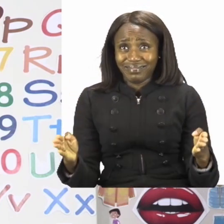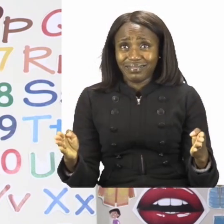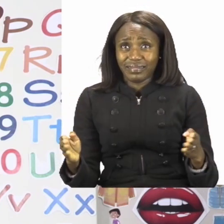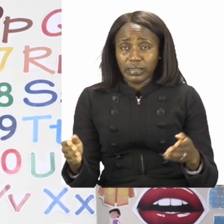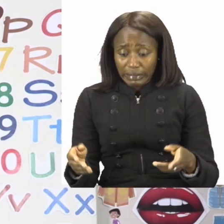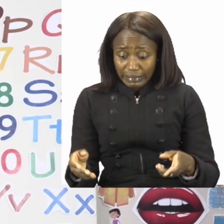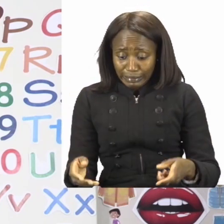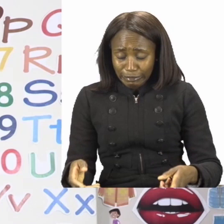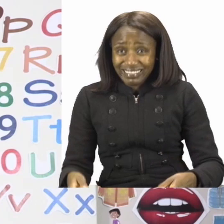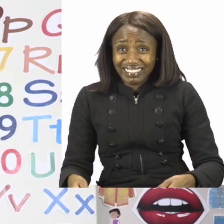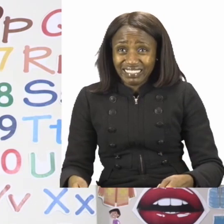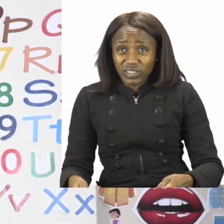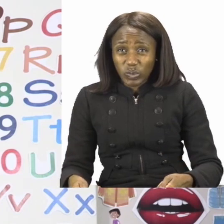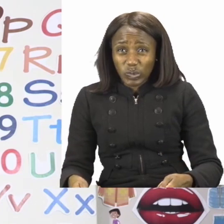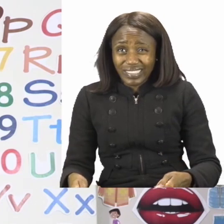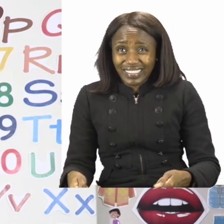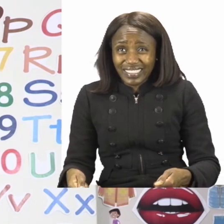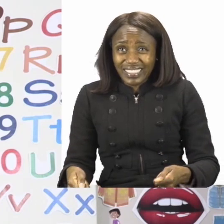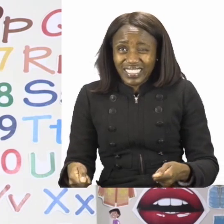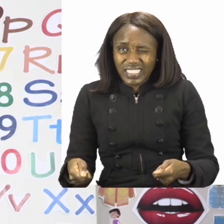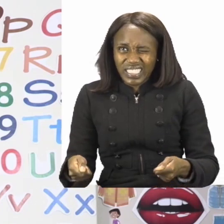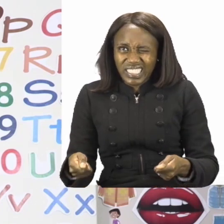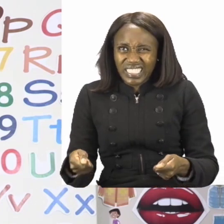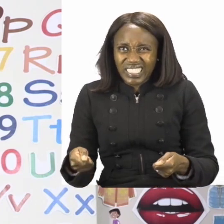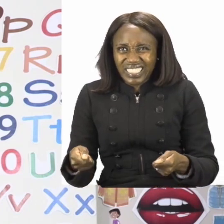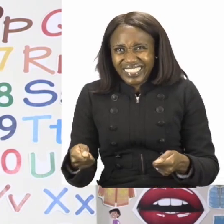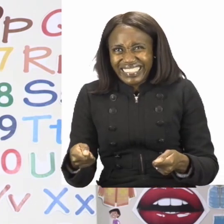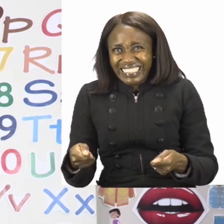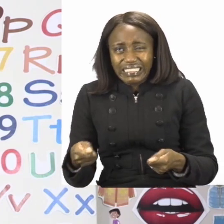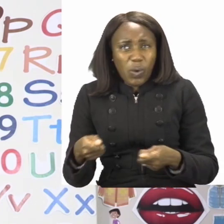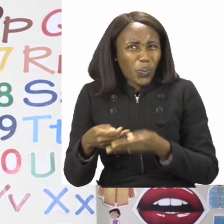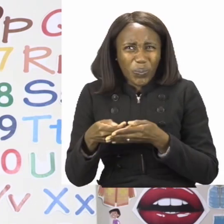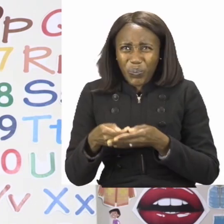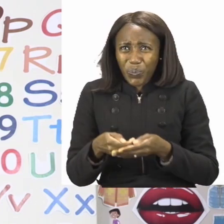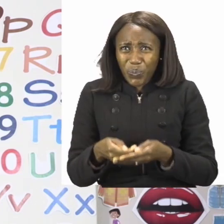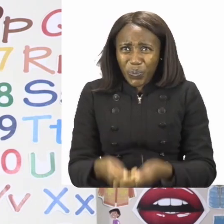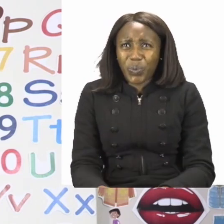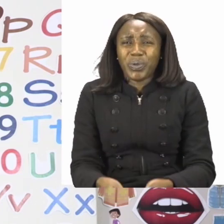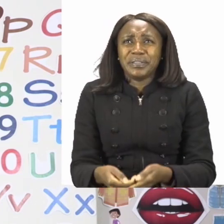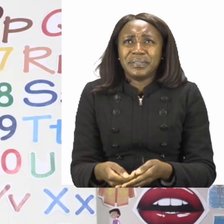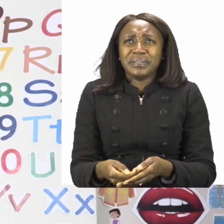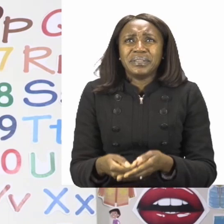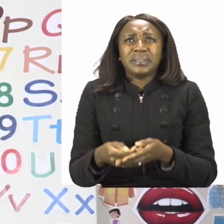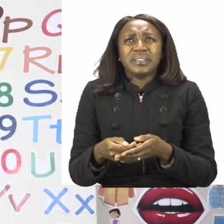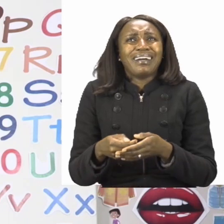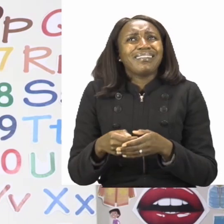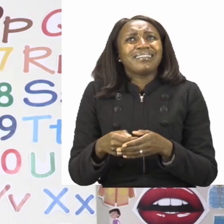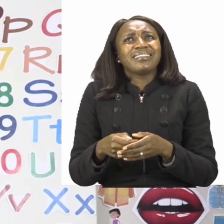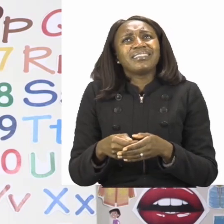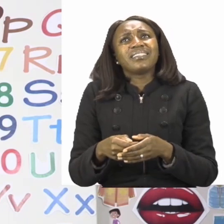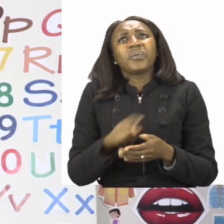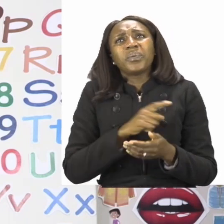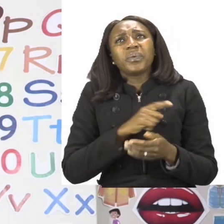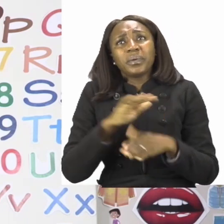to try and lift up the table. Oh, it's so heavy. And how do I know it's heavy?